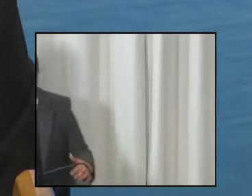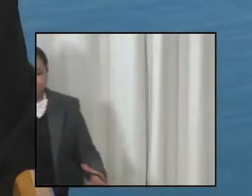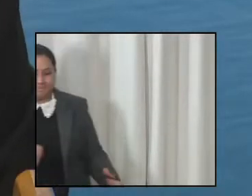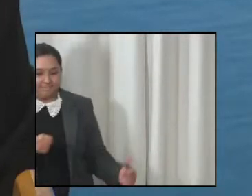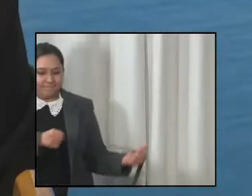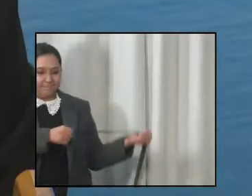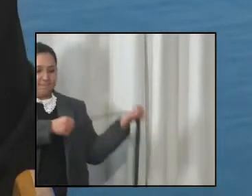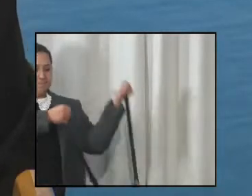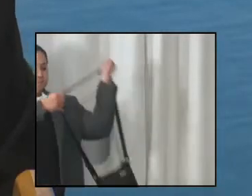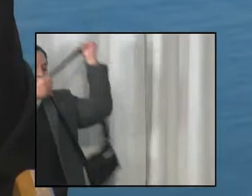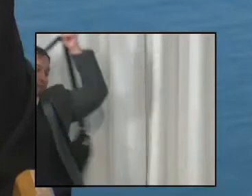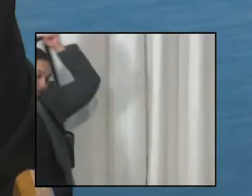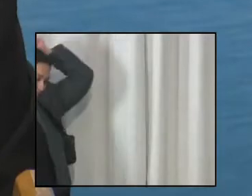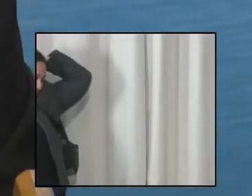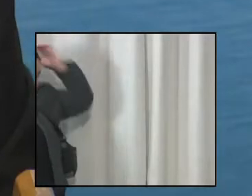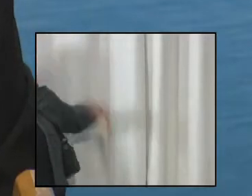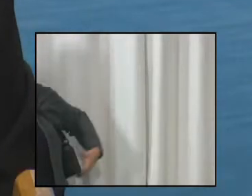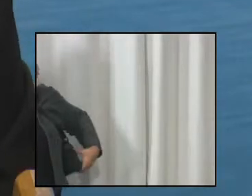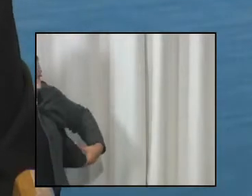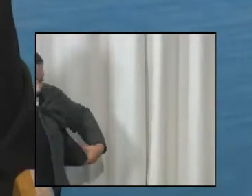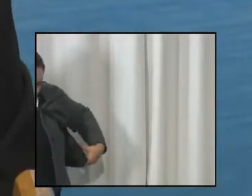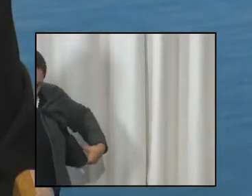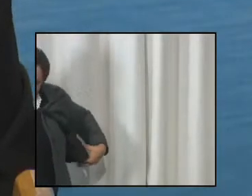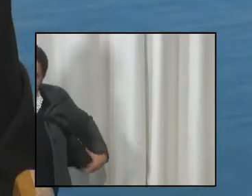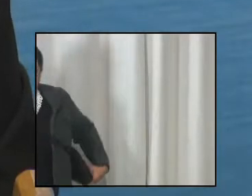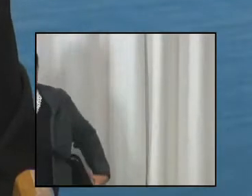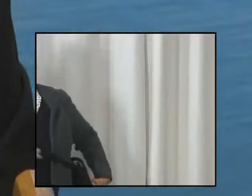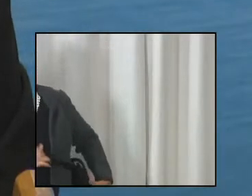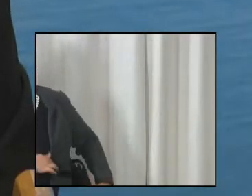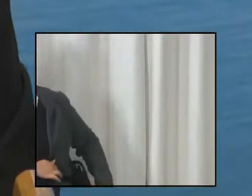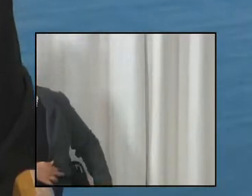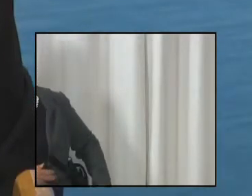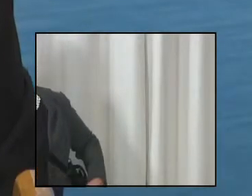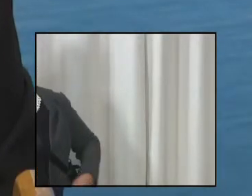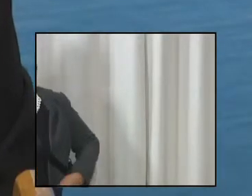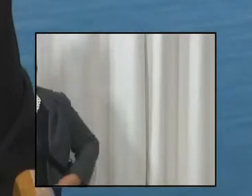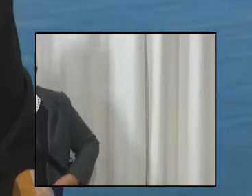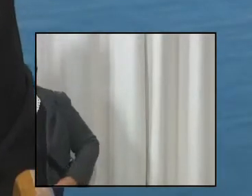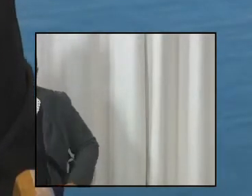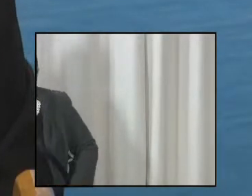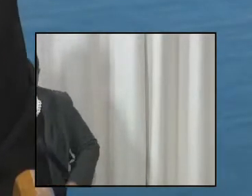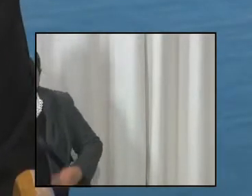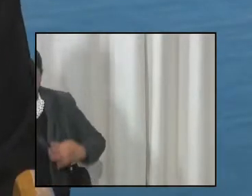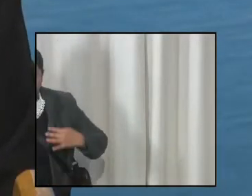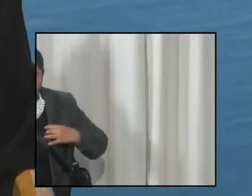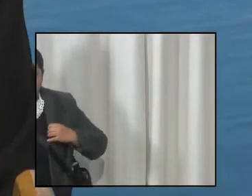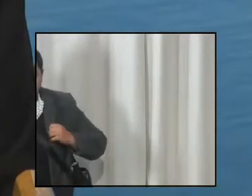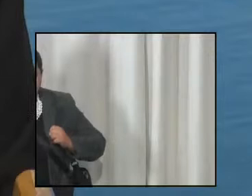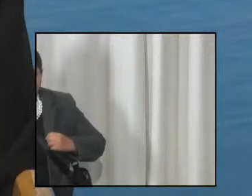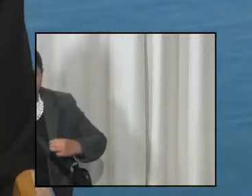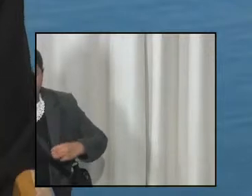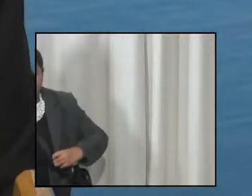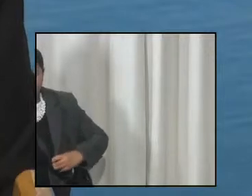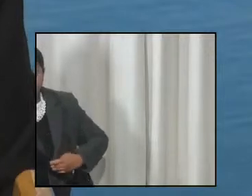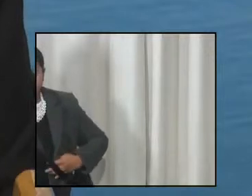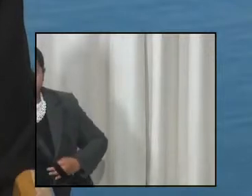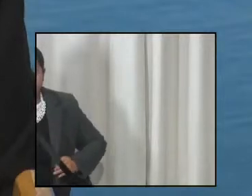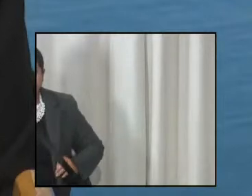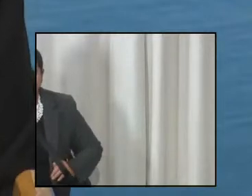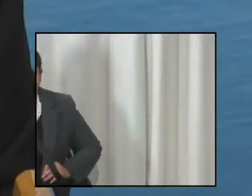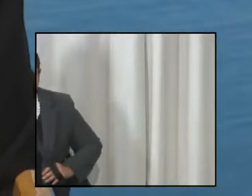Si bien no pudimos realizar una transmisión en vivo por la mañana el martes pasado, recibimos una